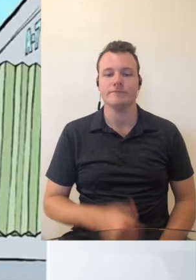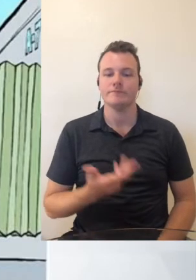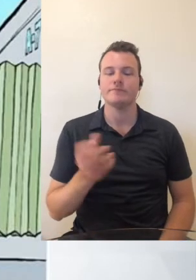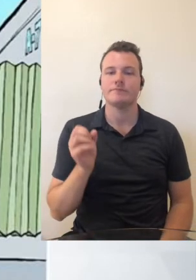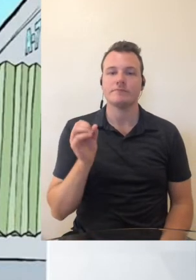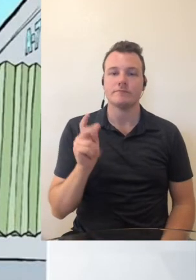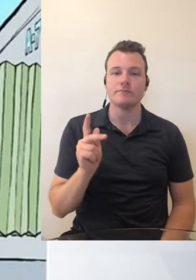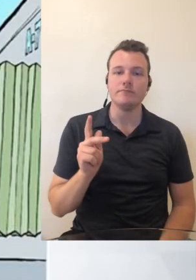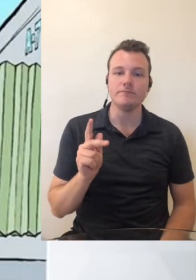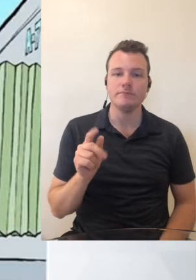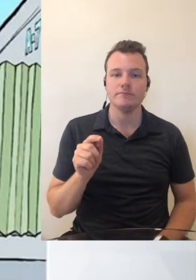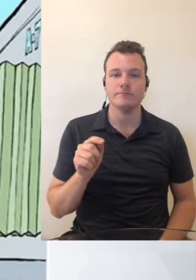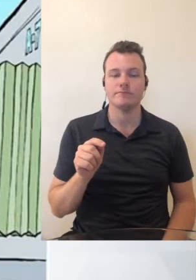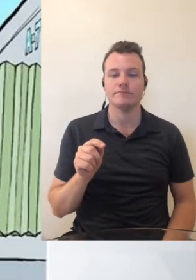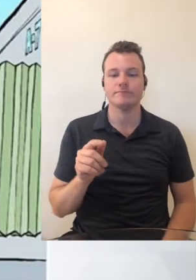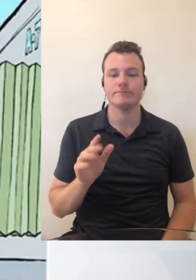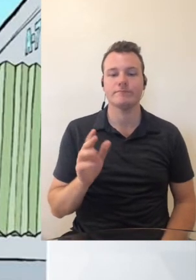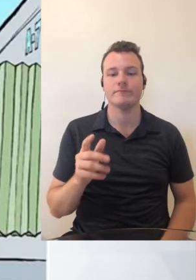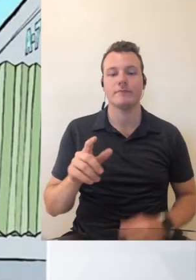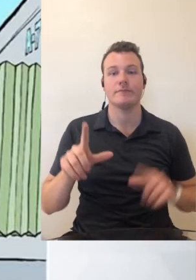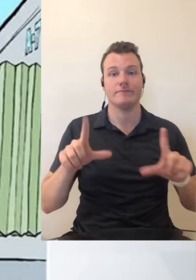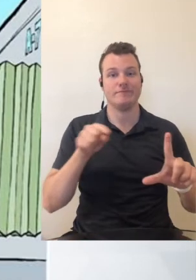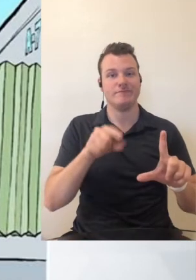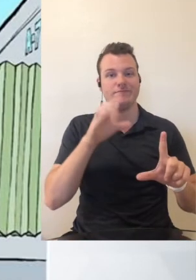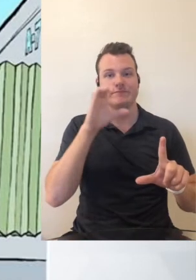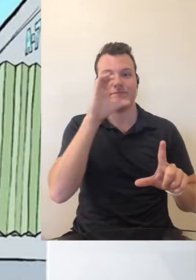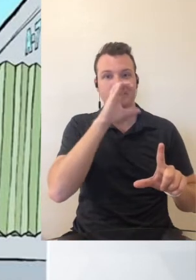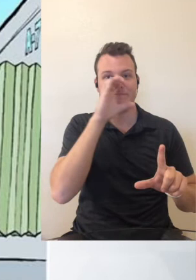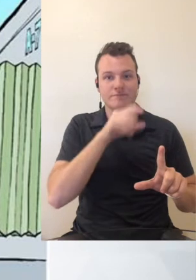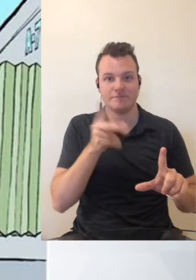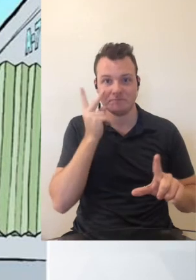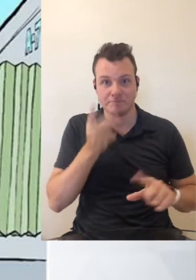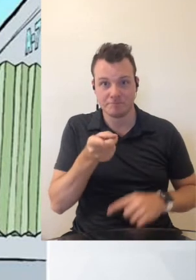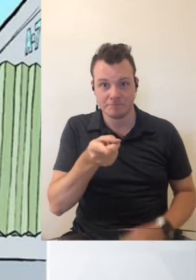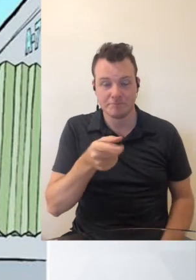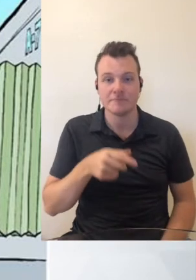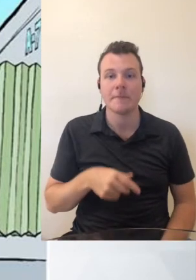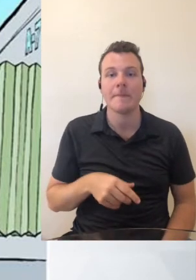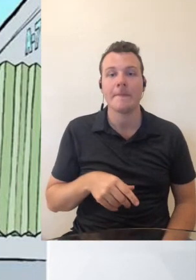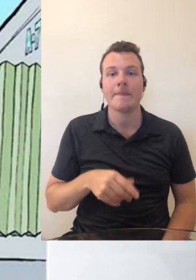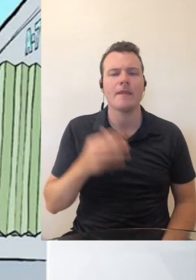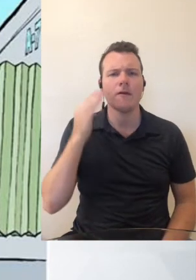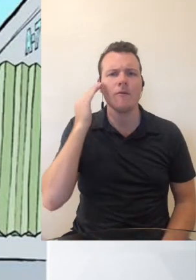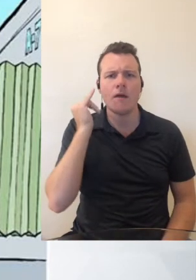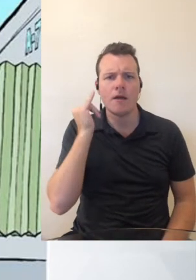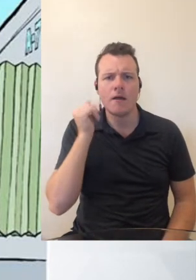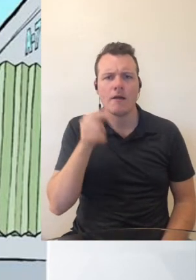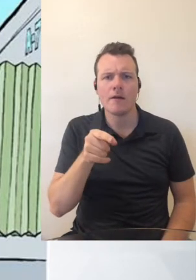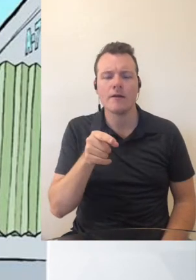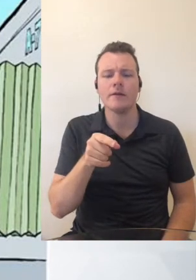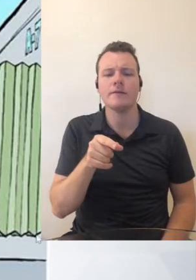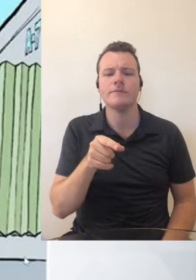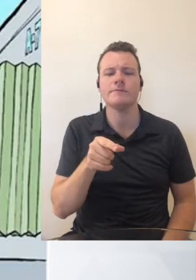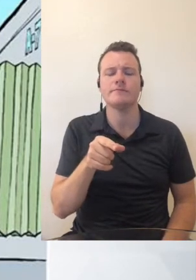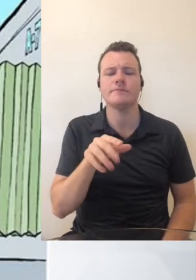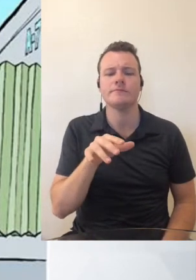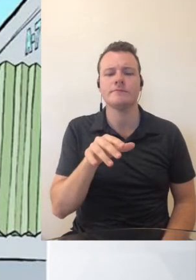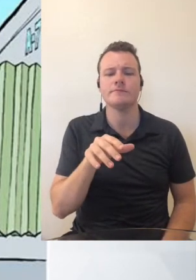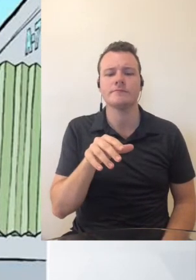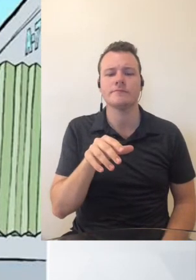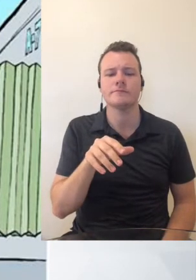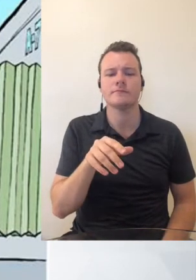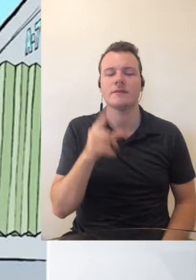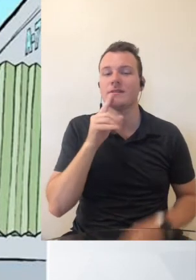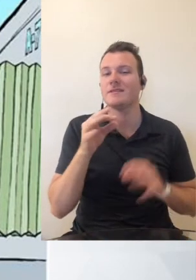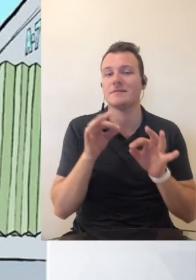There we go. Okay. So, now, I'm showing you a cartoon, and the reason that I'm showing you this cartoon